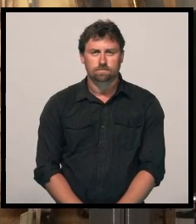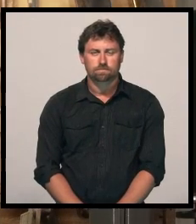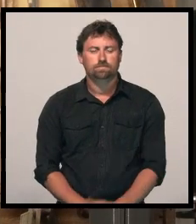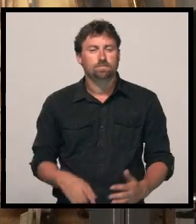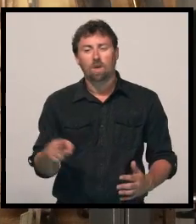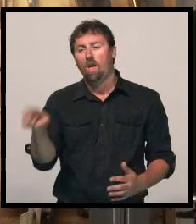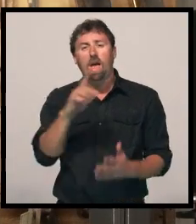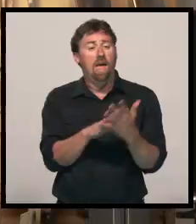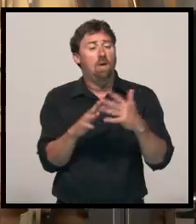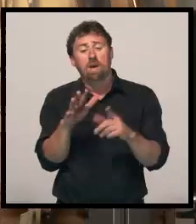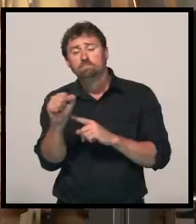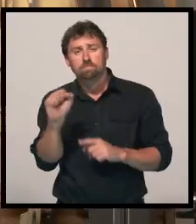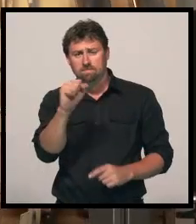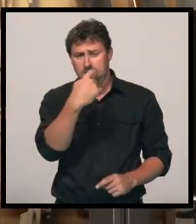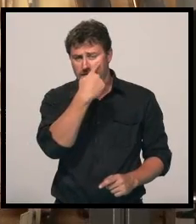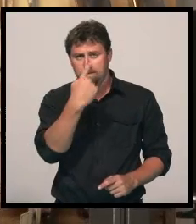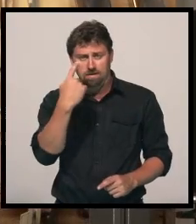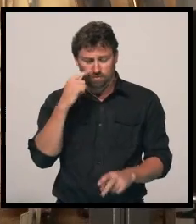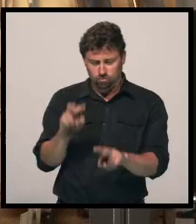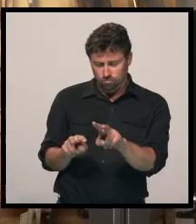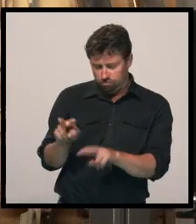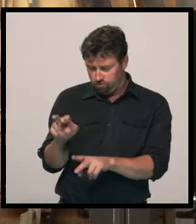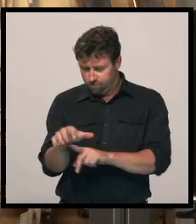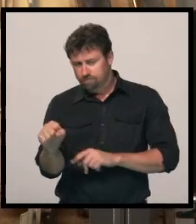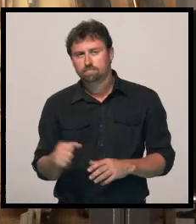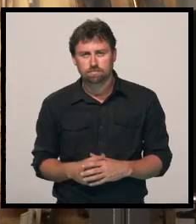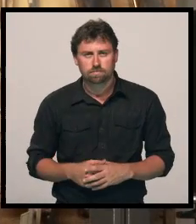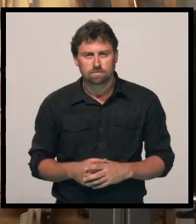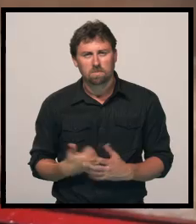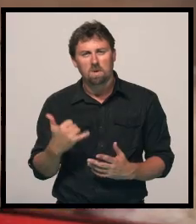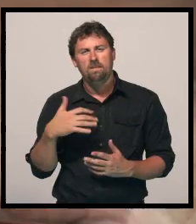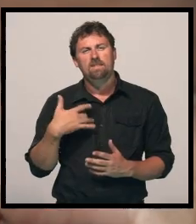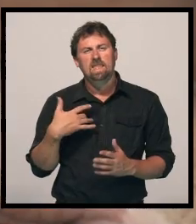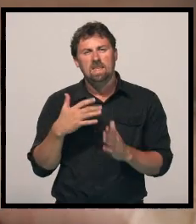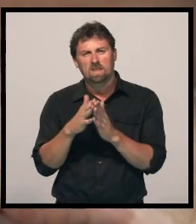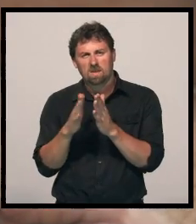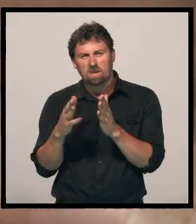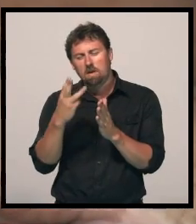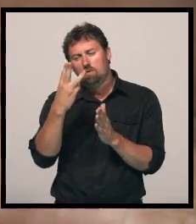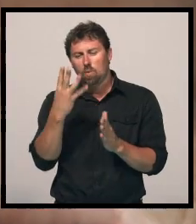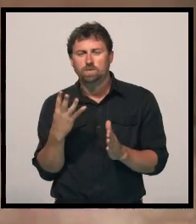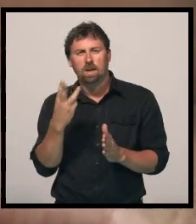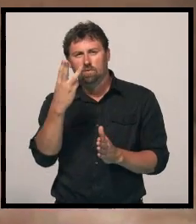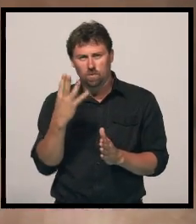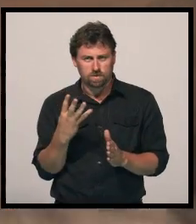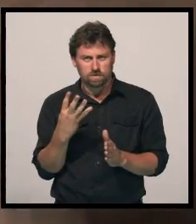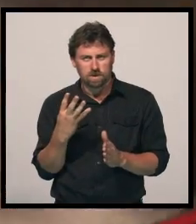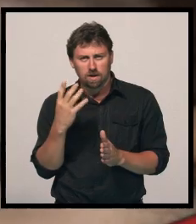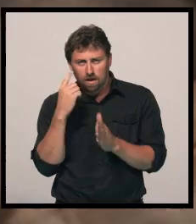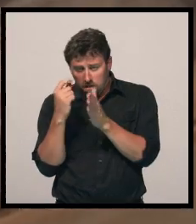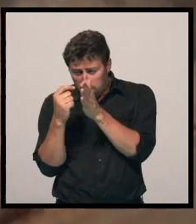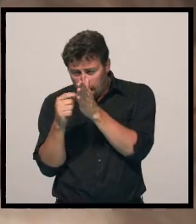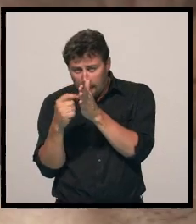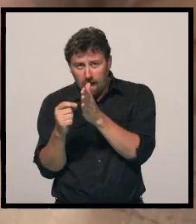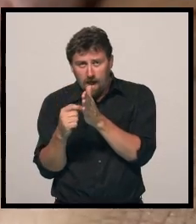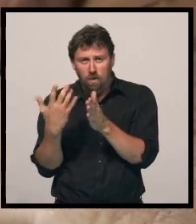thing. I want it to go about 3/4 of the way in. So I'll just put a little mark on the